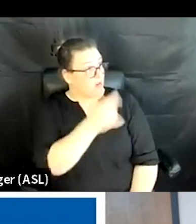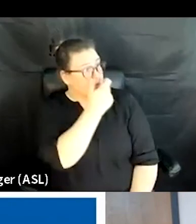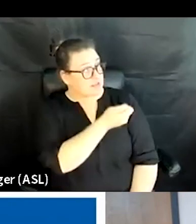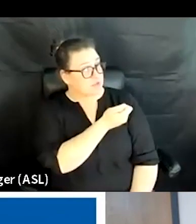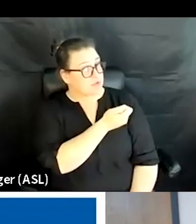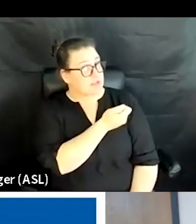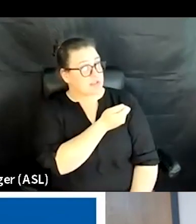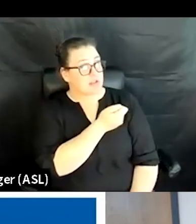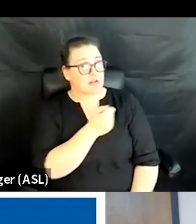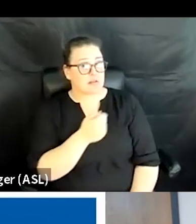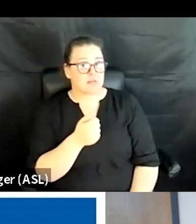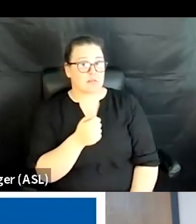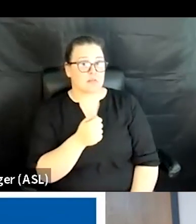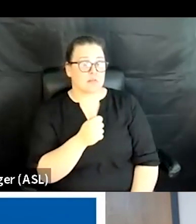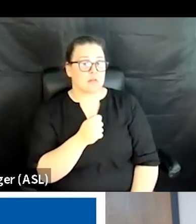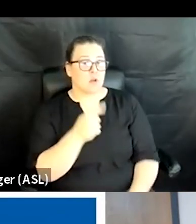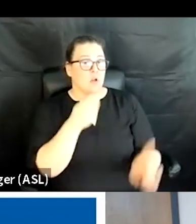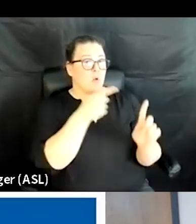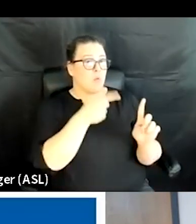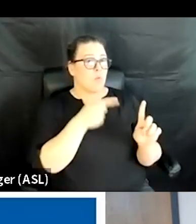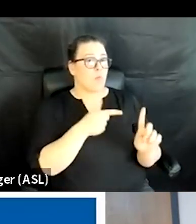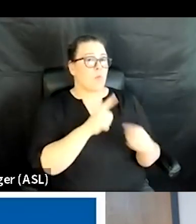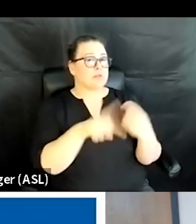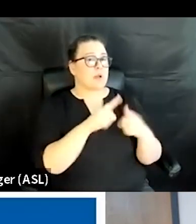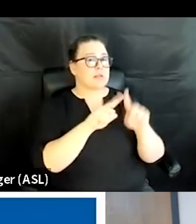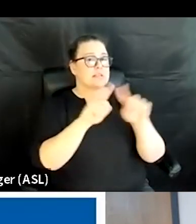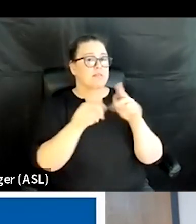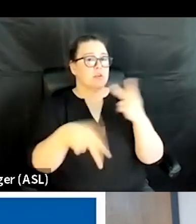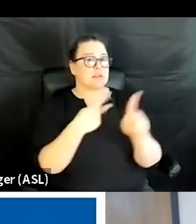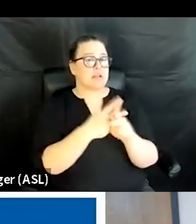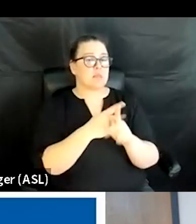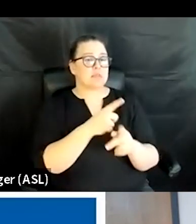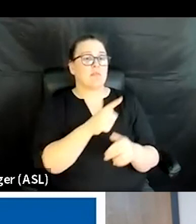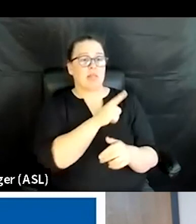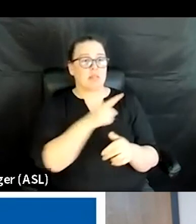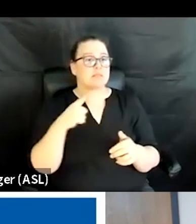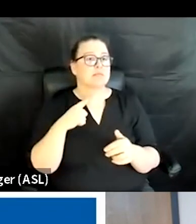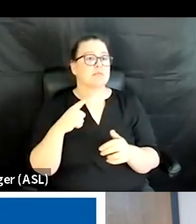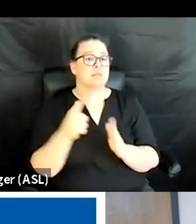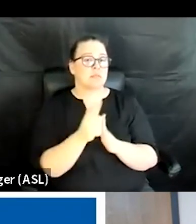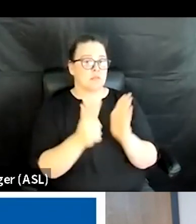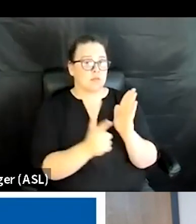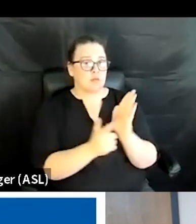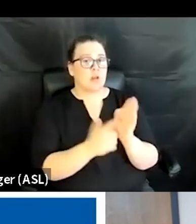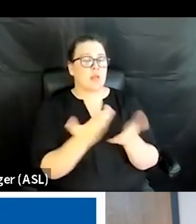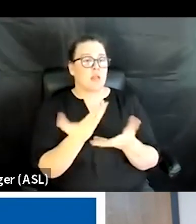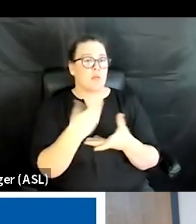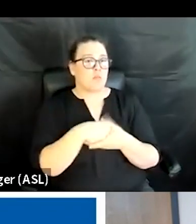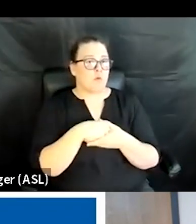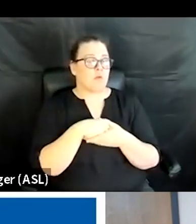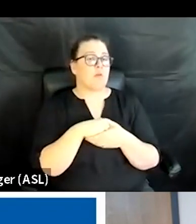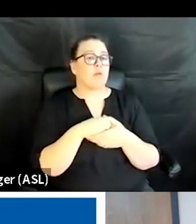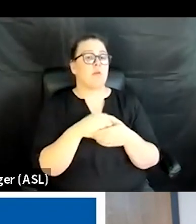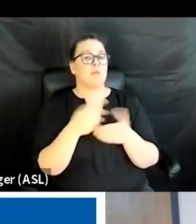points about the many different types of legislation that are part of addressing